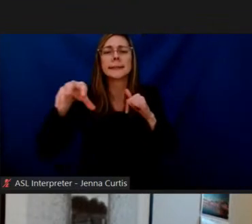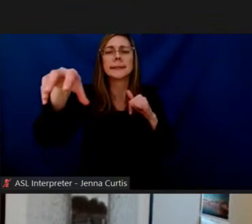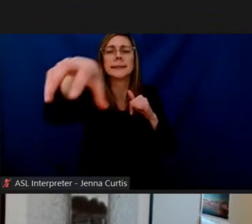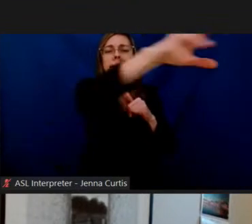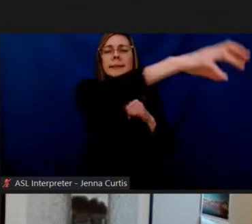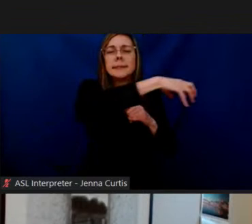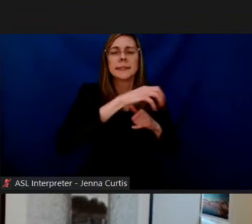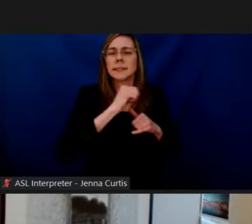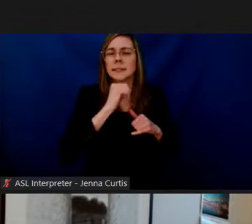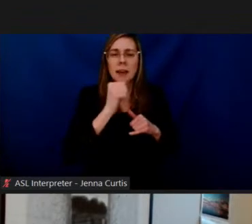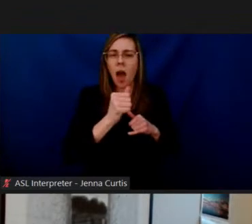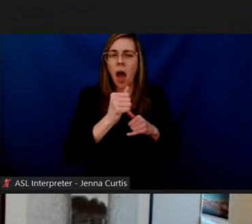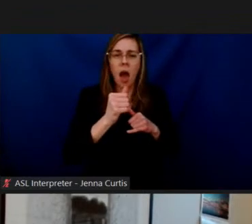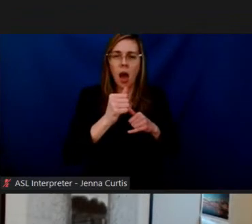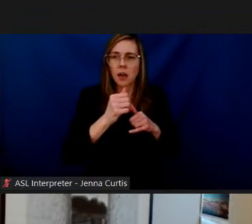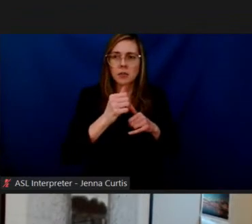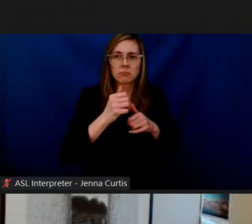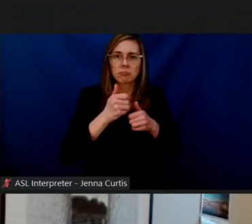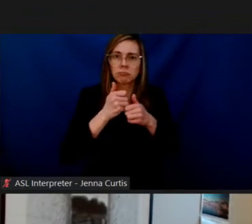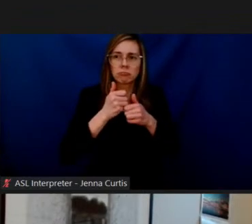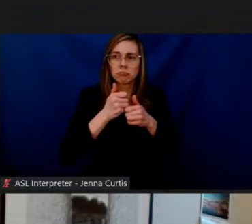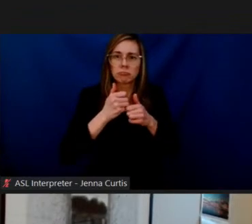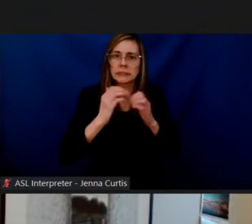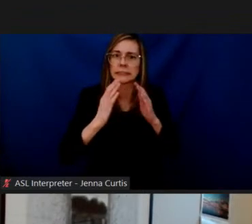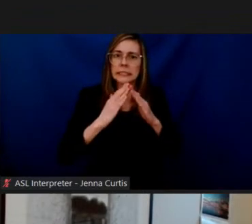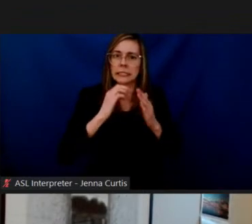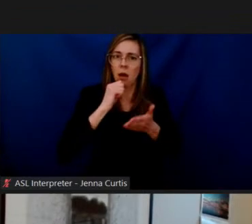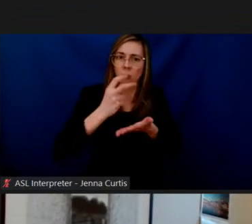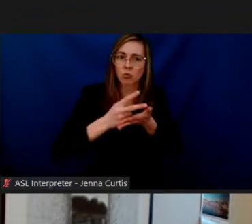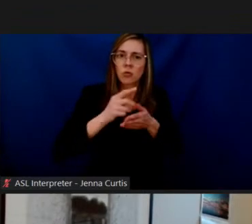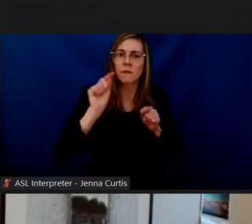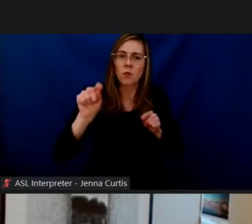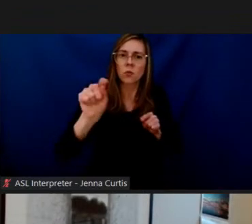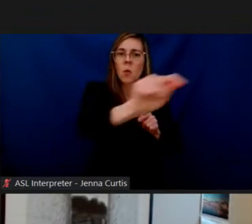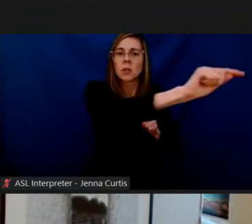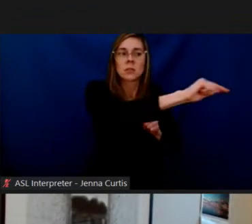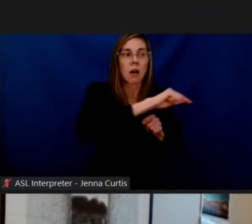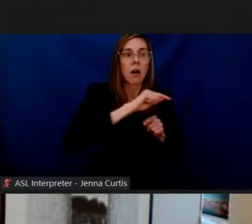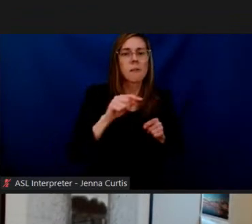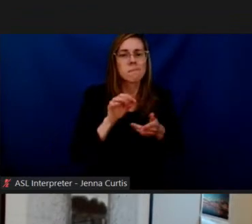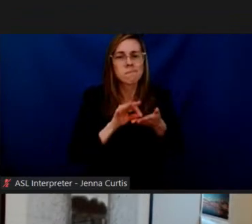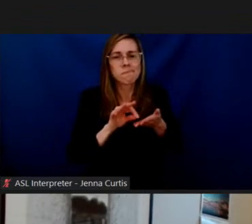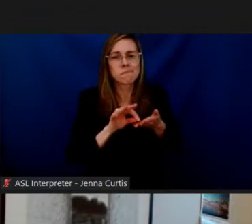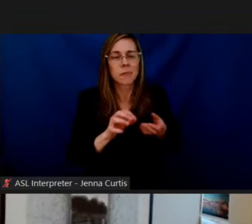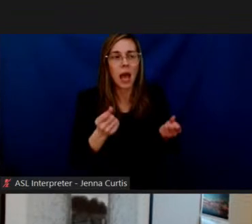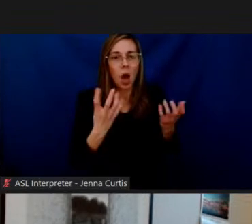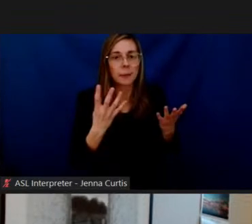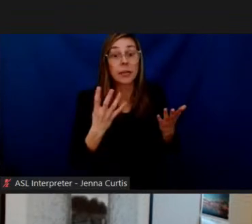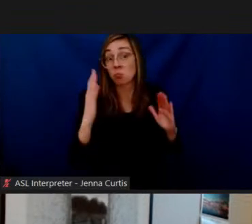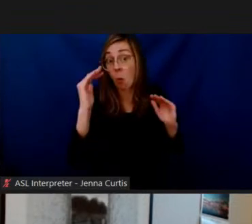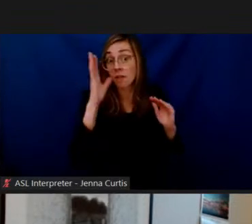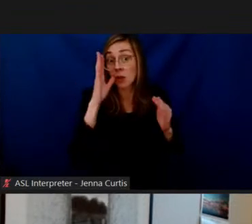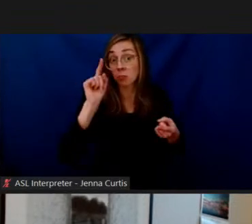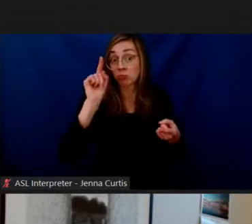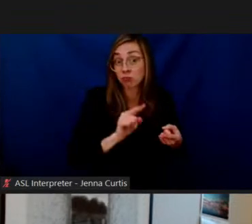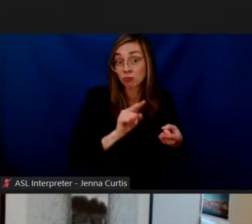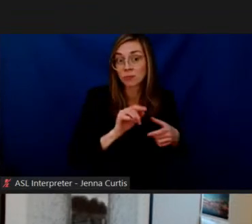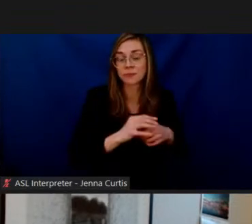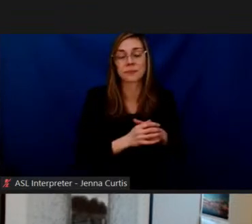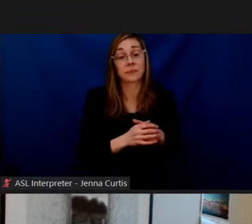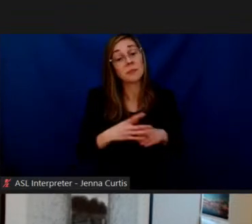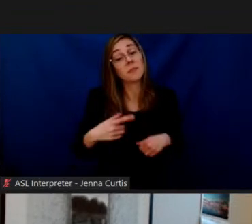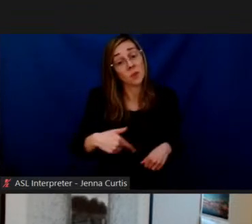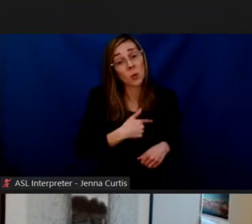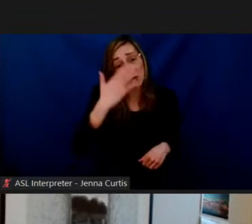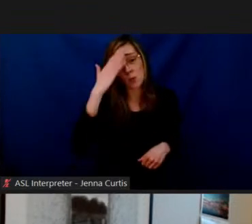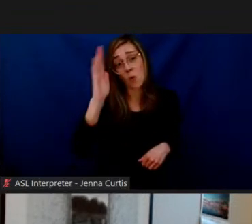already monitor crime data. And so we can get a baseline there. We certainly know how much litter and graffiti there